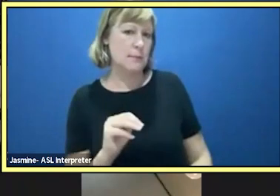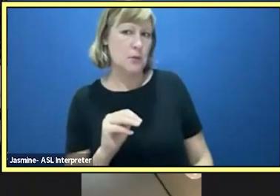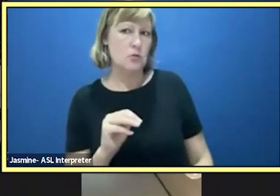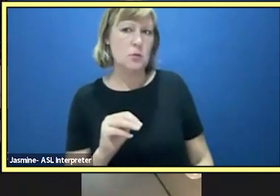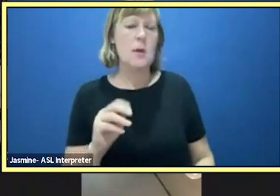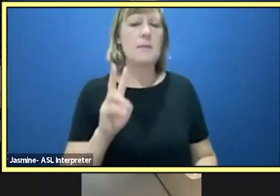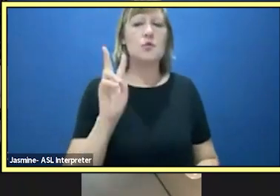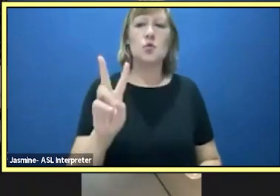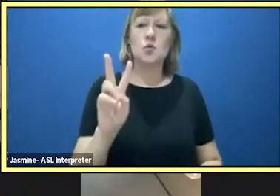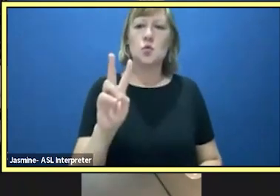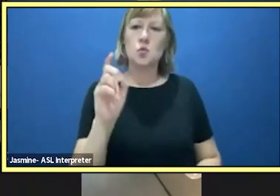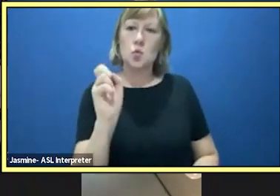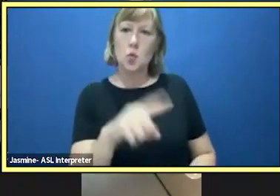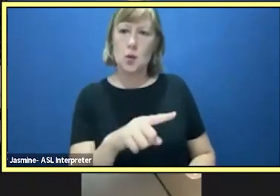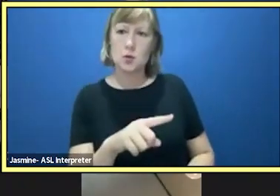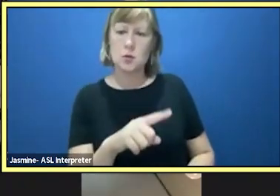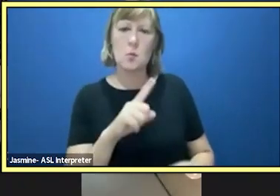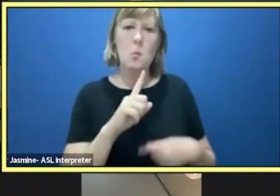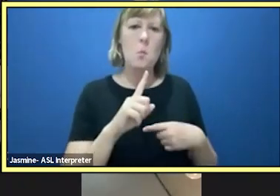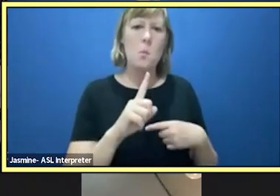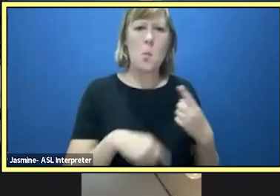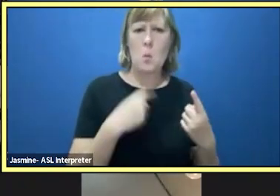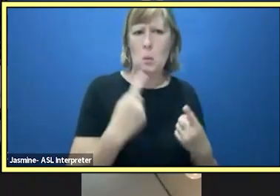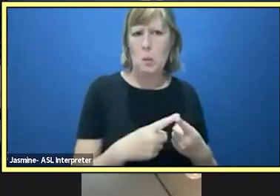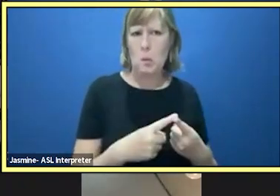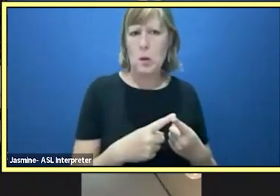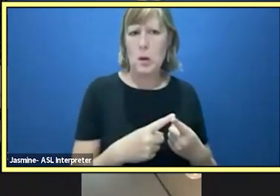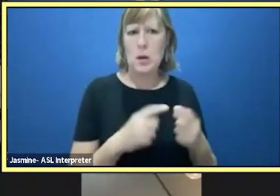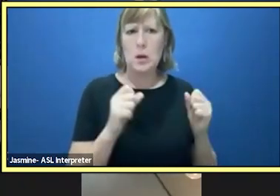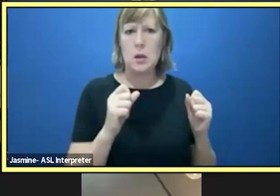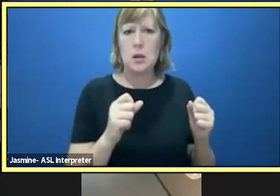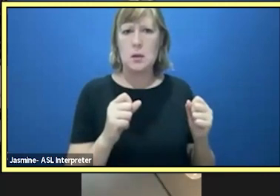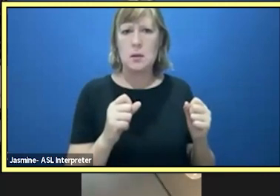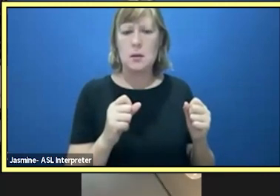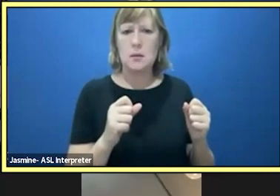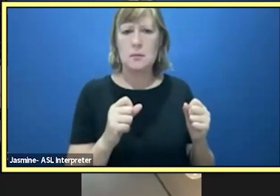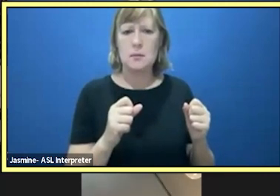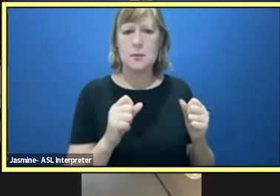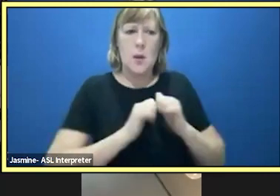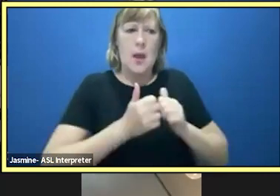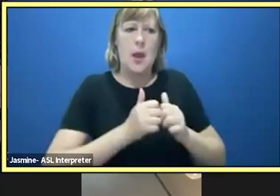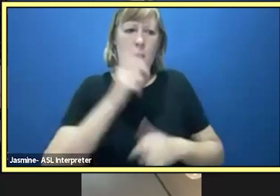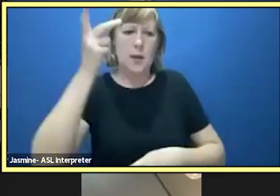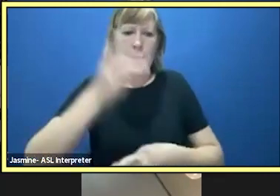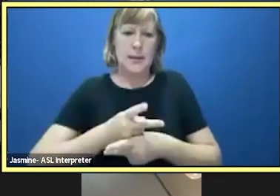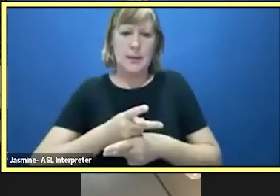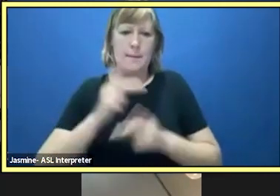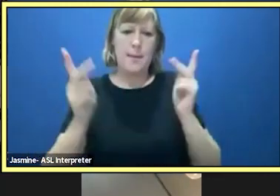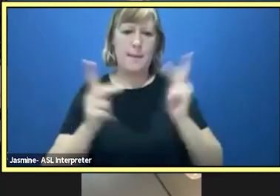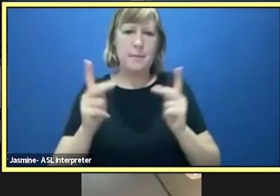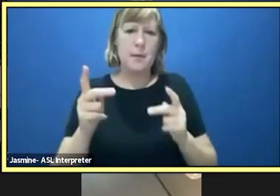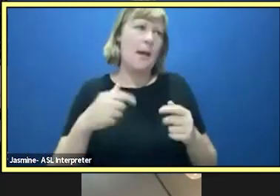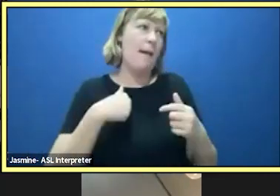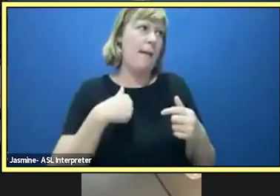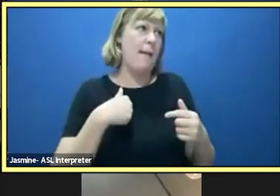I be able to keep the folks that I've been writing plans for the last 8-10 years?